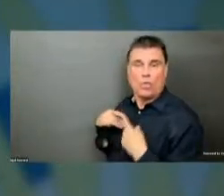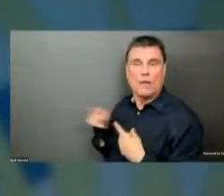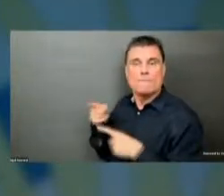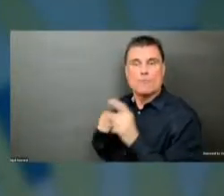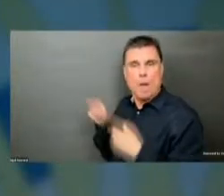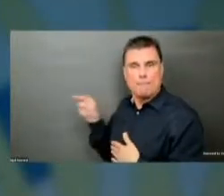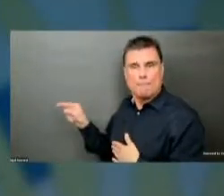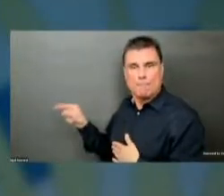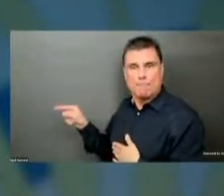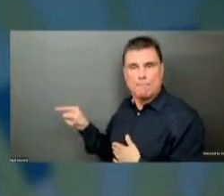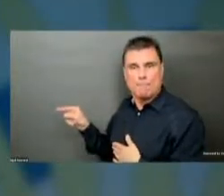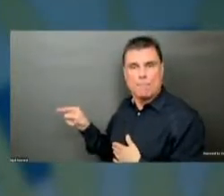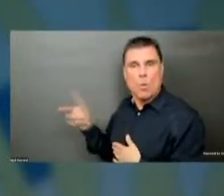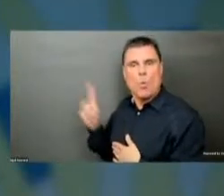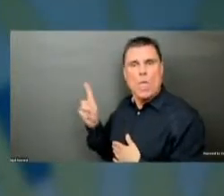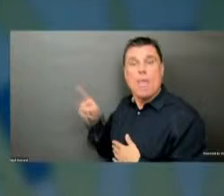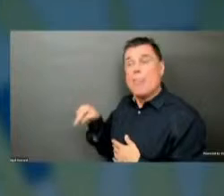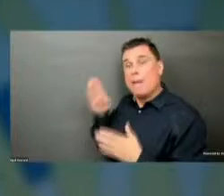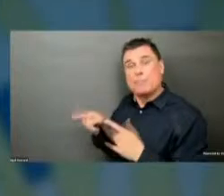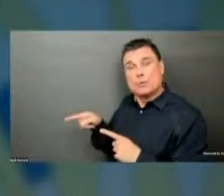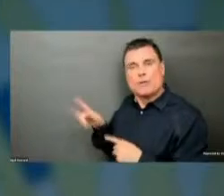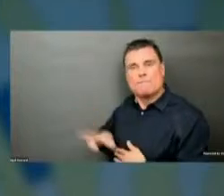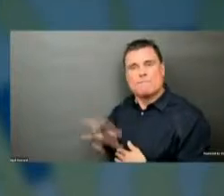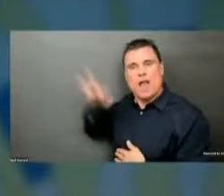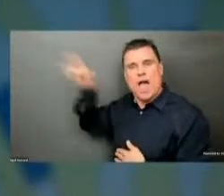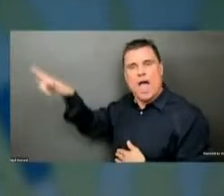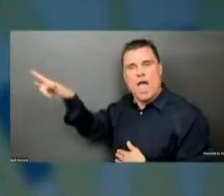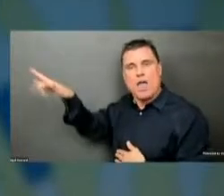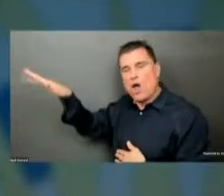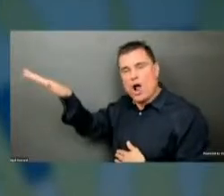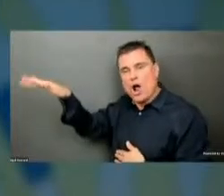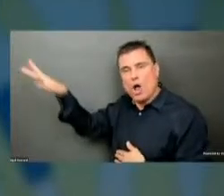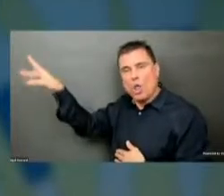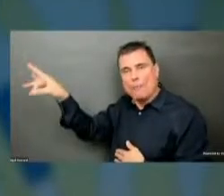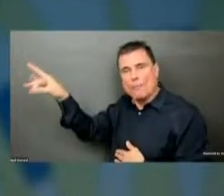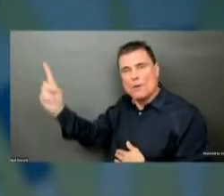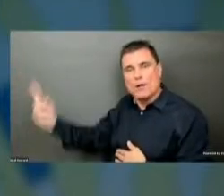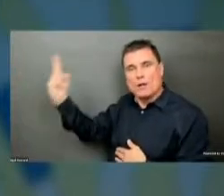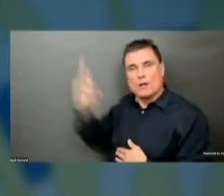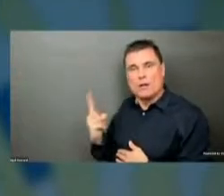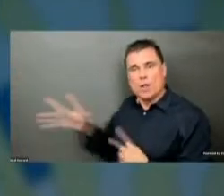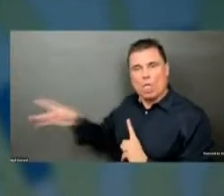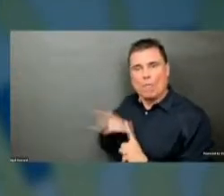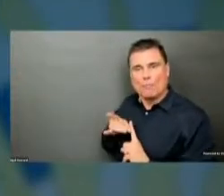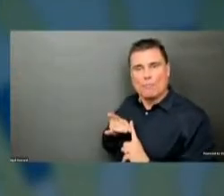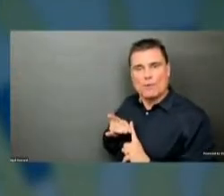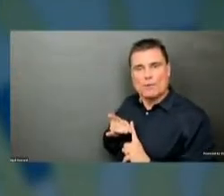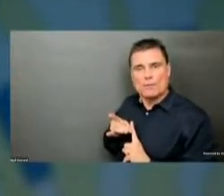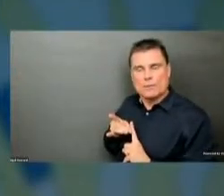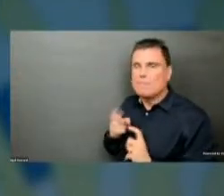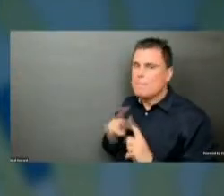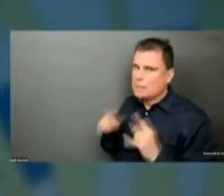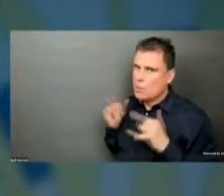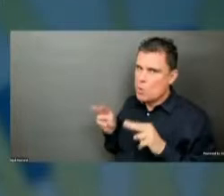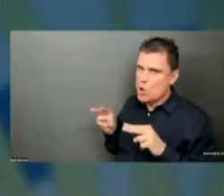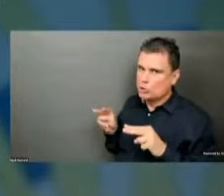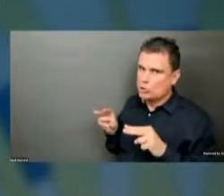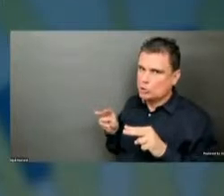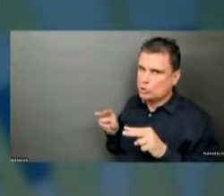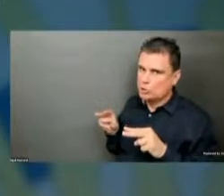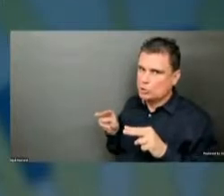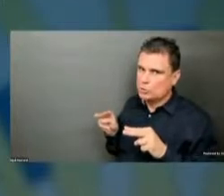seem to be relatively contained, but it is concerning to us that we continue to have transmission in our community of